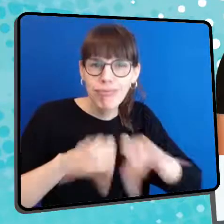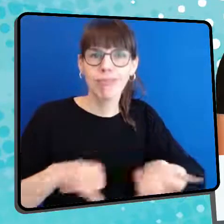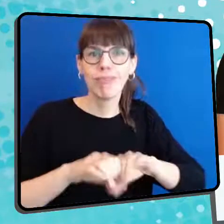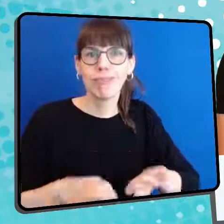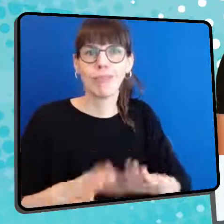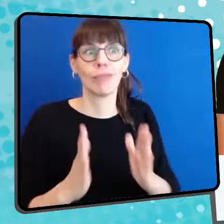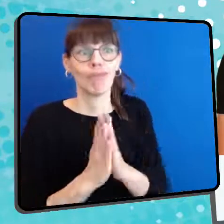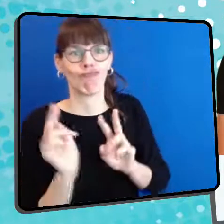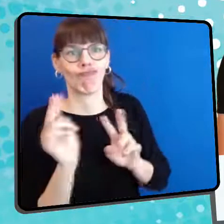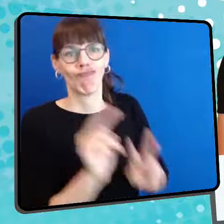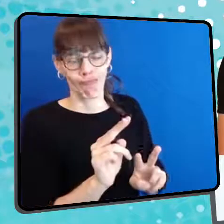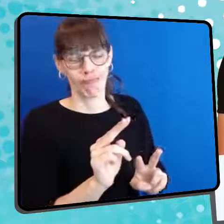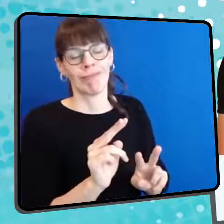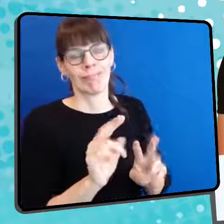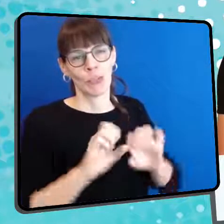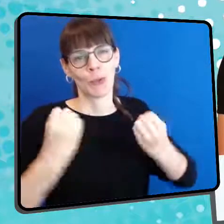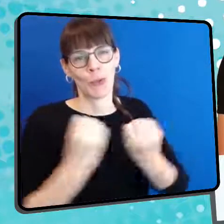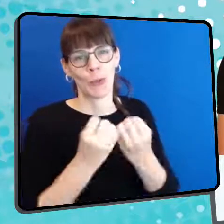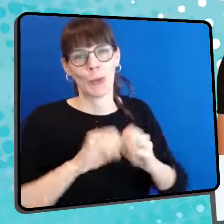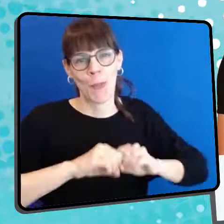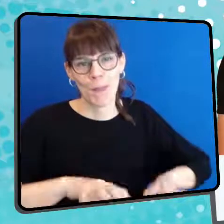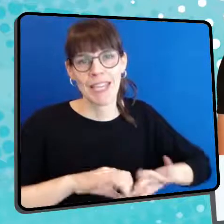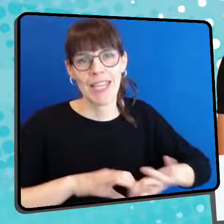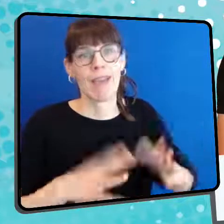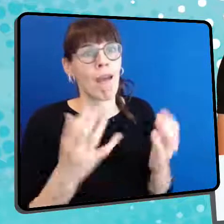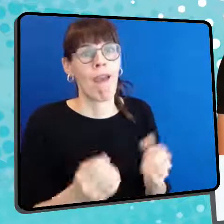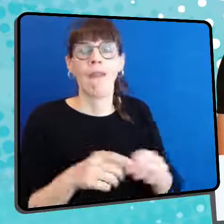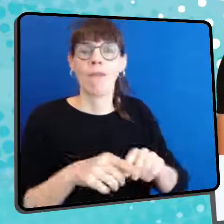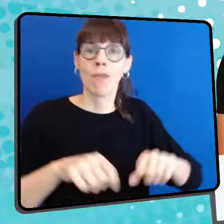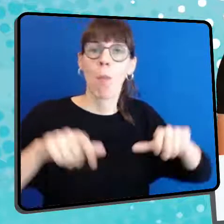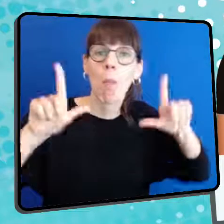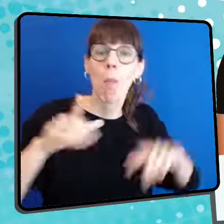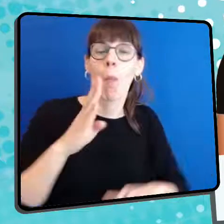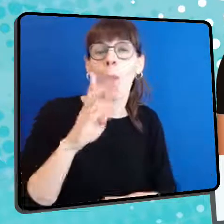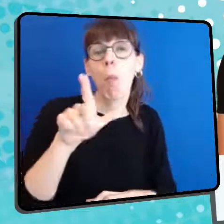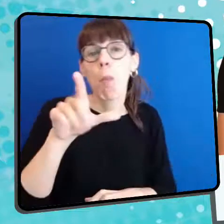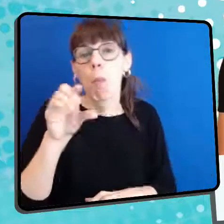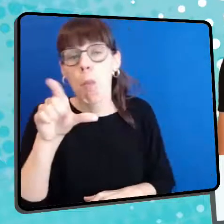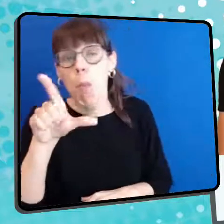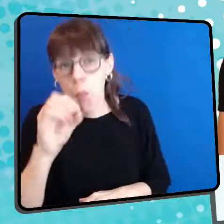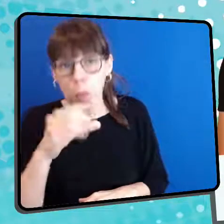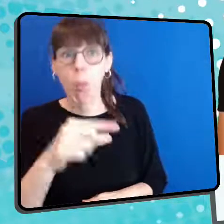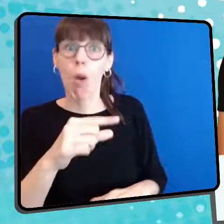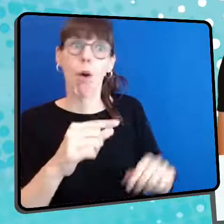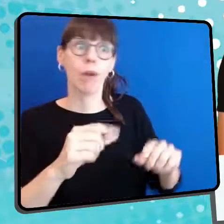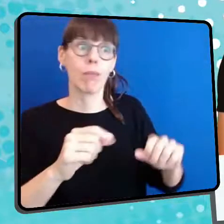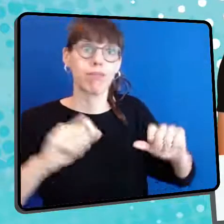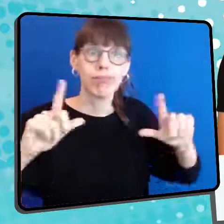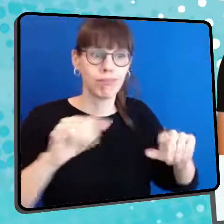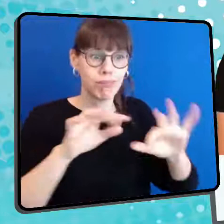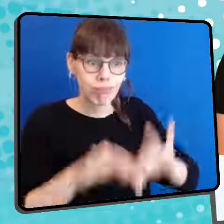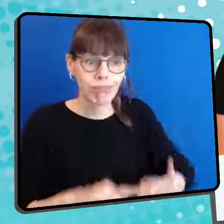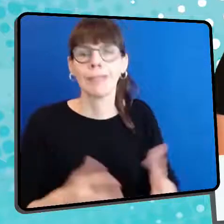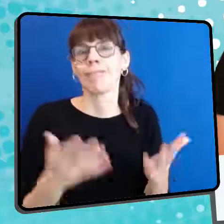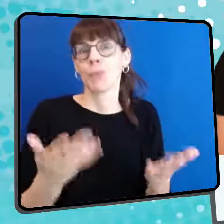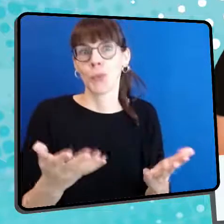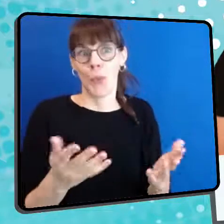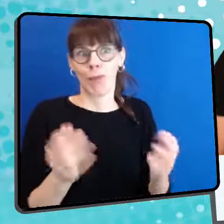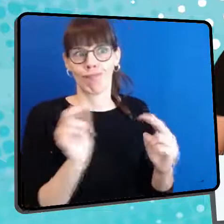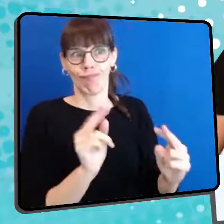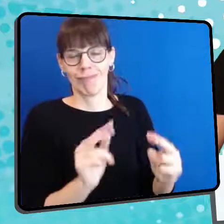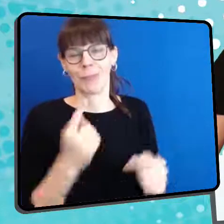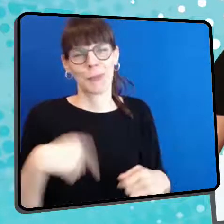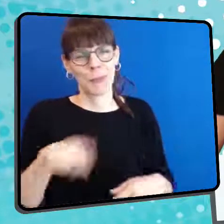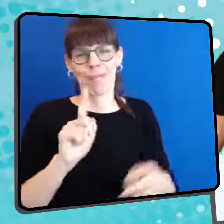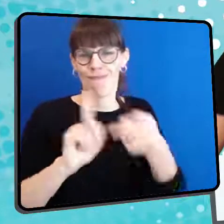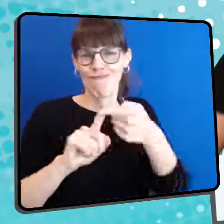great blogs he writes and stuff like that. And yeah, keep in touch. Thanks. And Yes, good luck. All right.